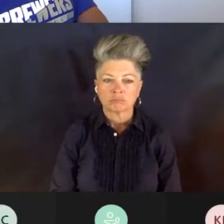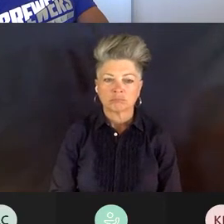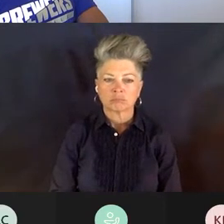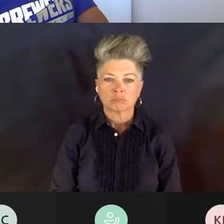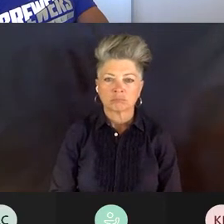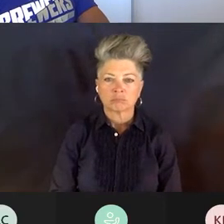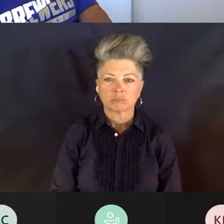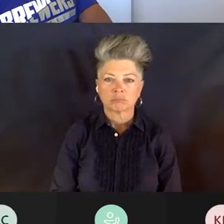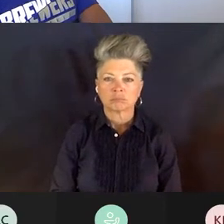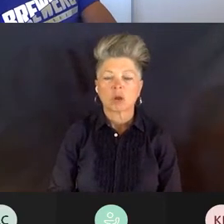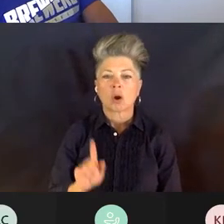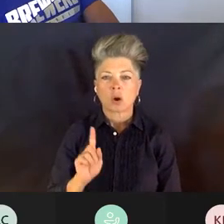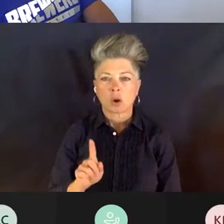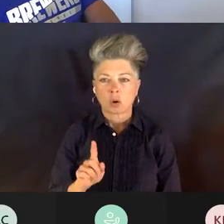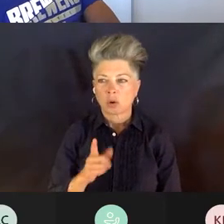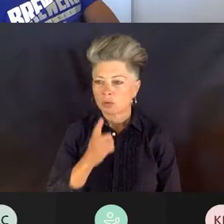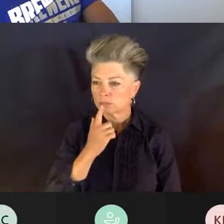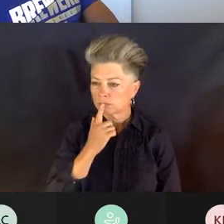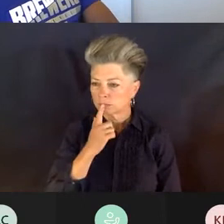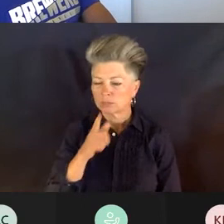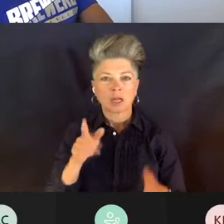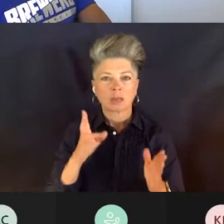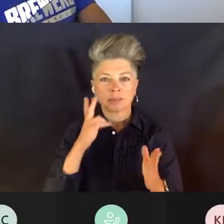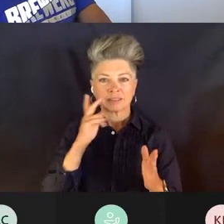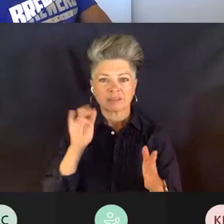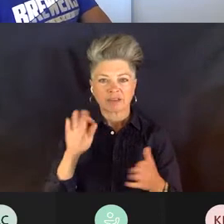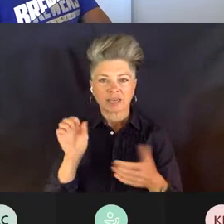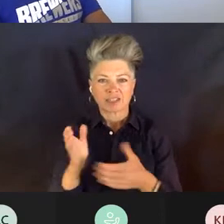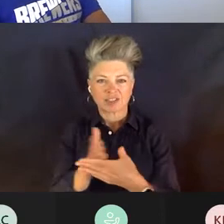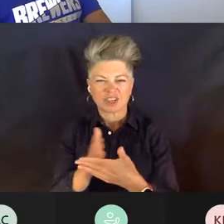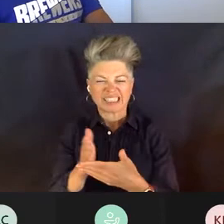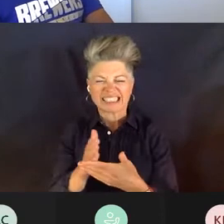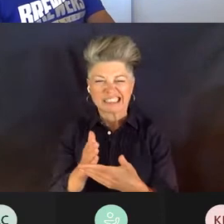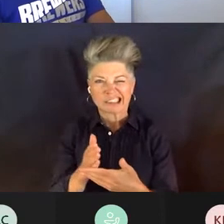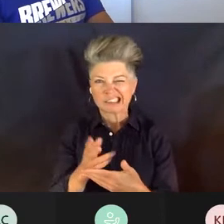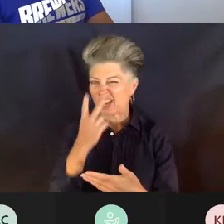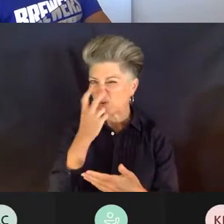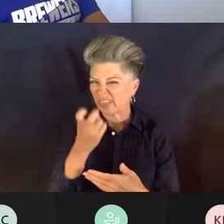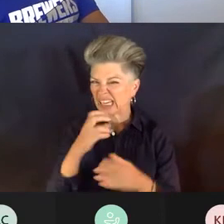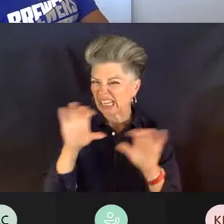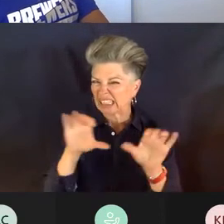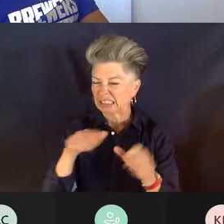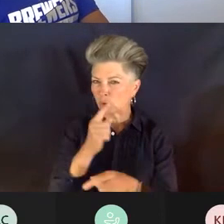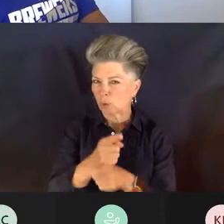Oh, let me see if I can share this. I don't think I did this correctly.